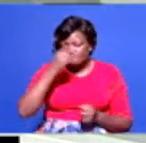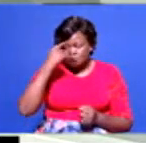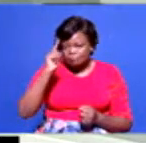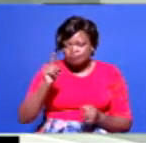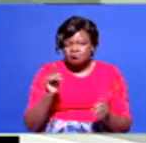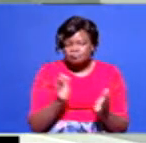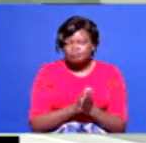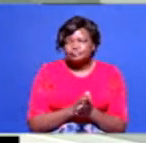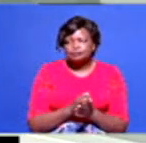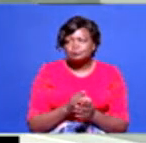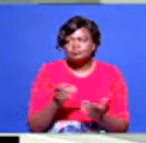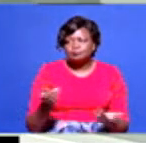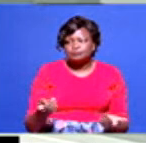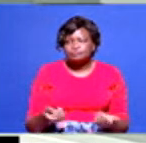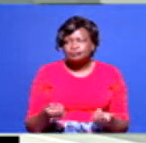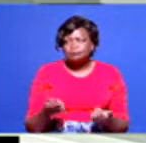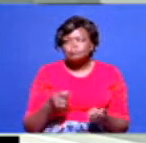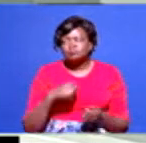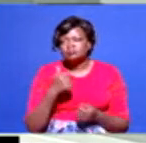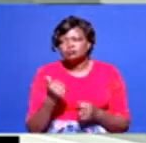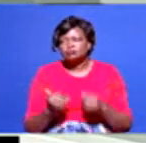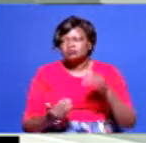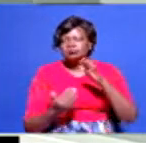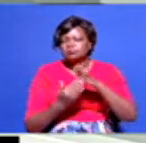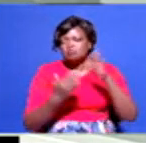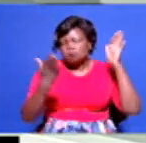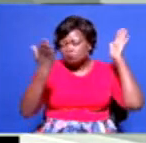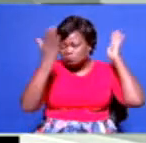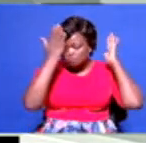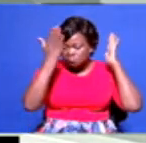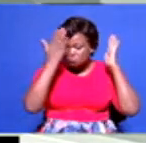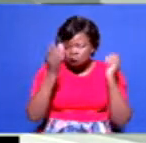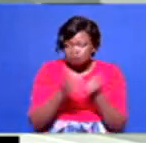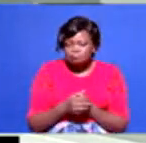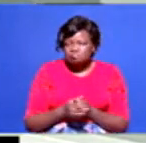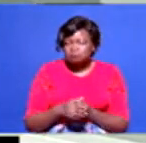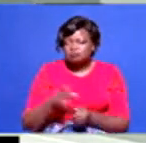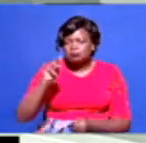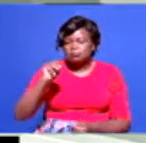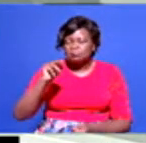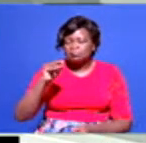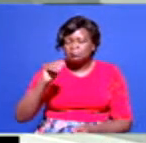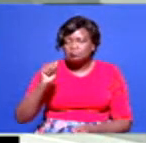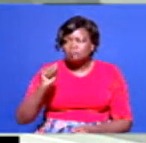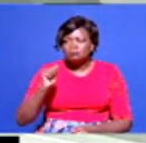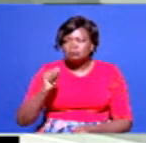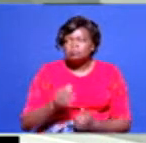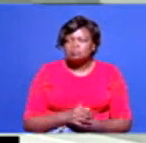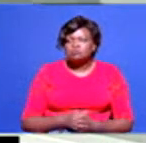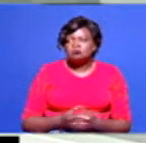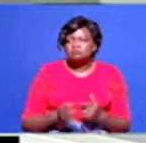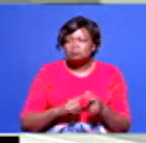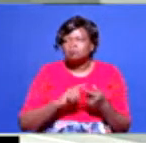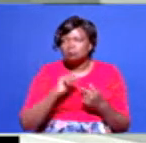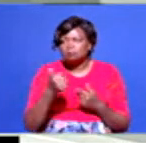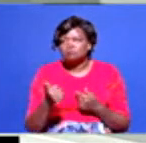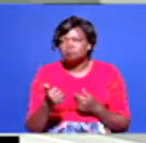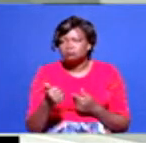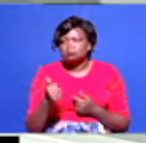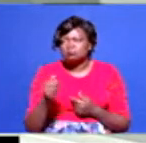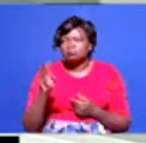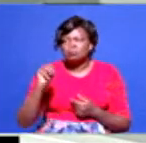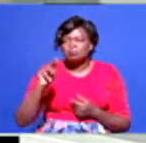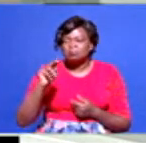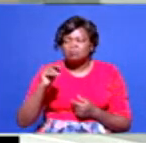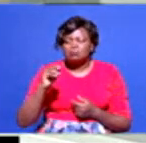the spiritual Archbishop Anthony Muheria reminisces a dear friend, senior citizen ambassador Francis Muthara.